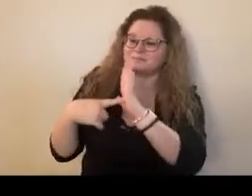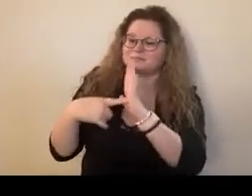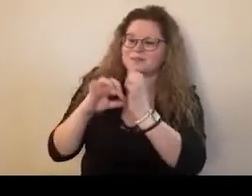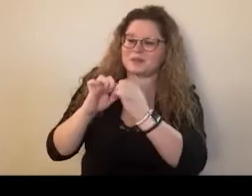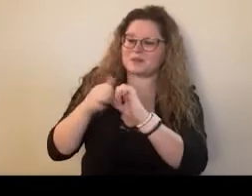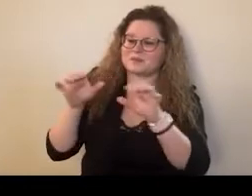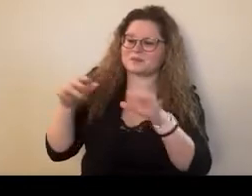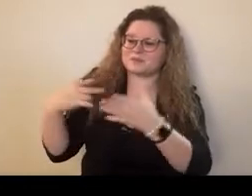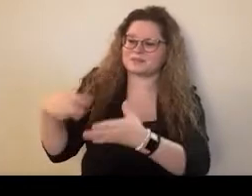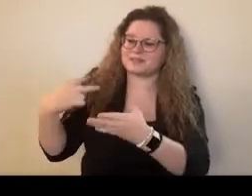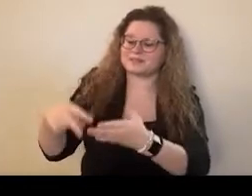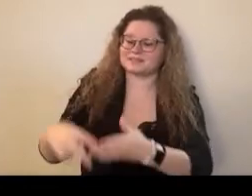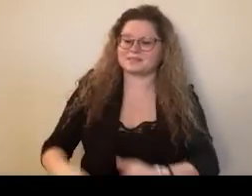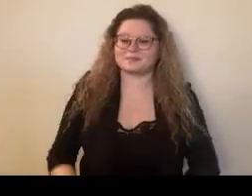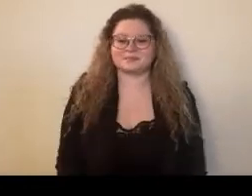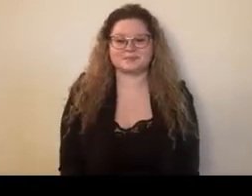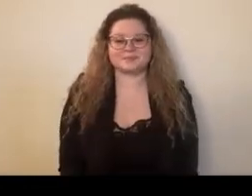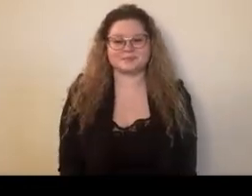present.